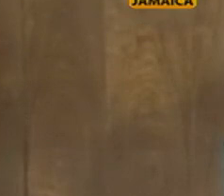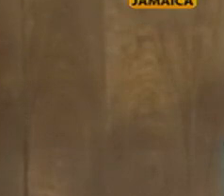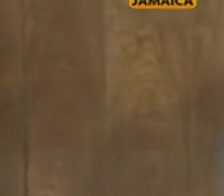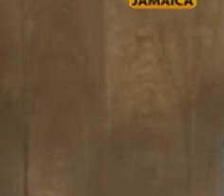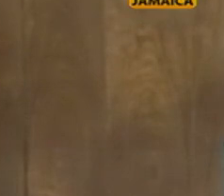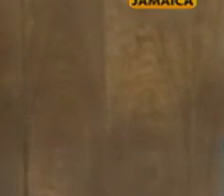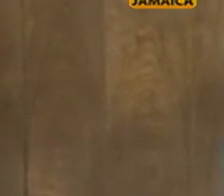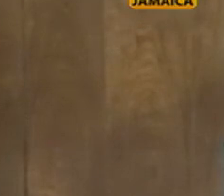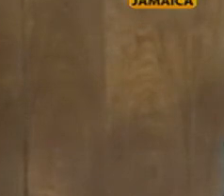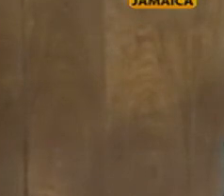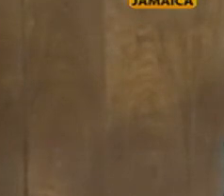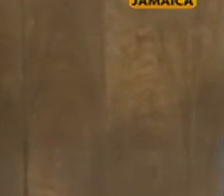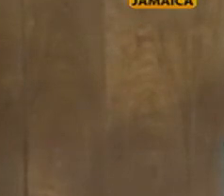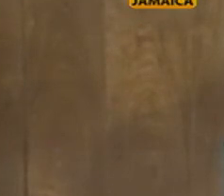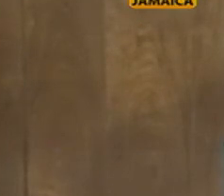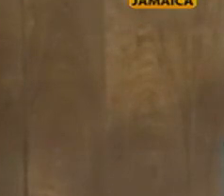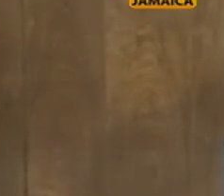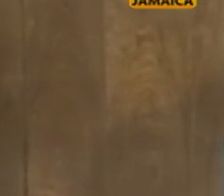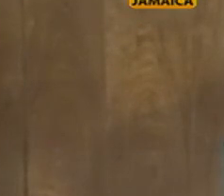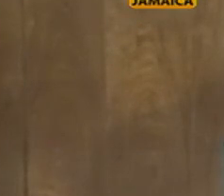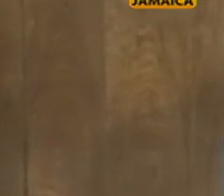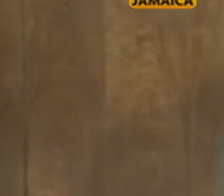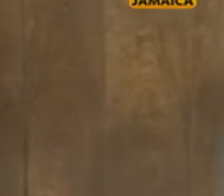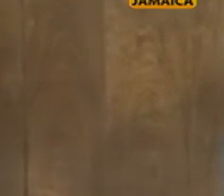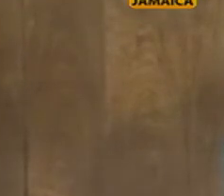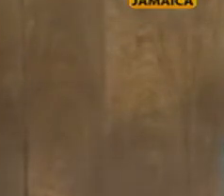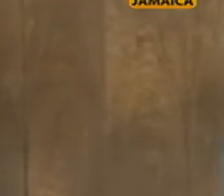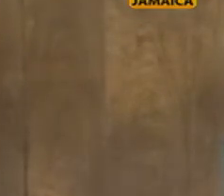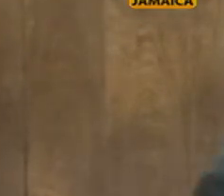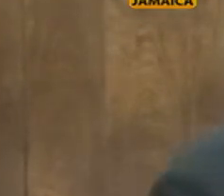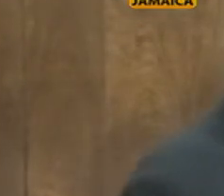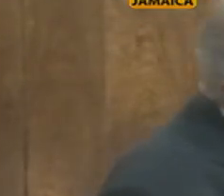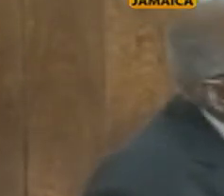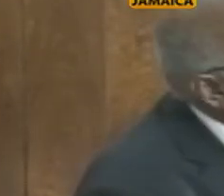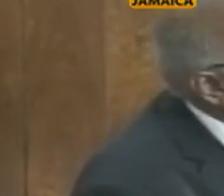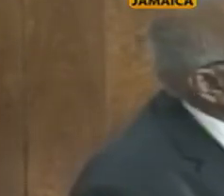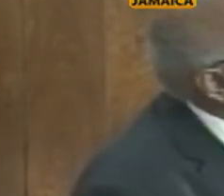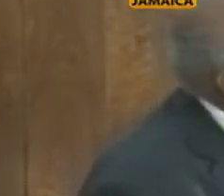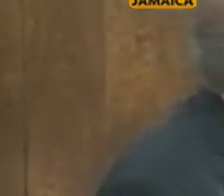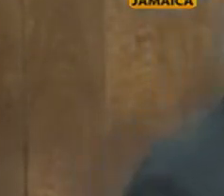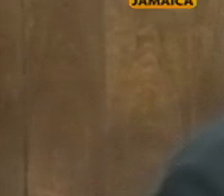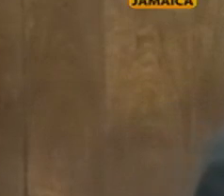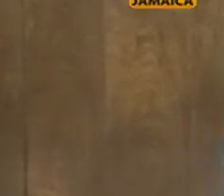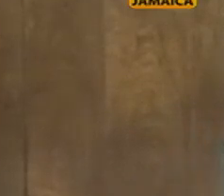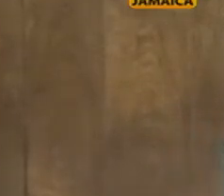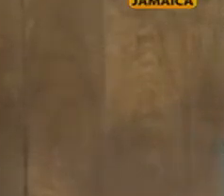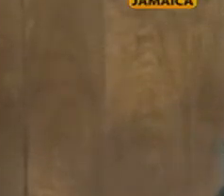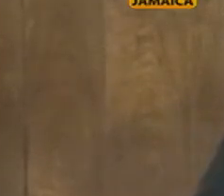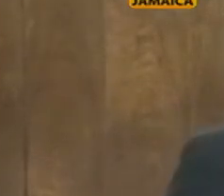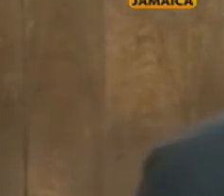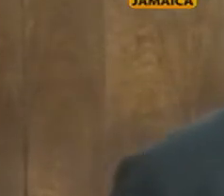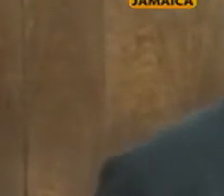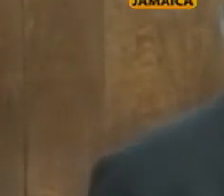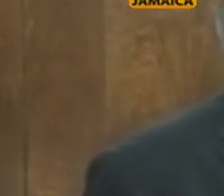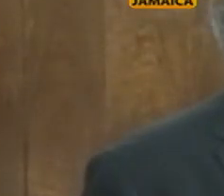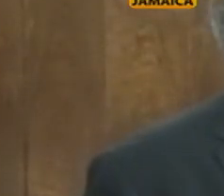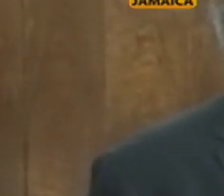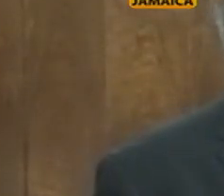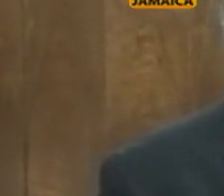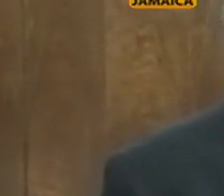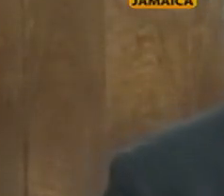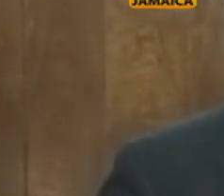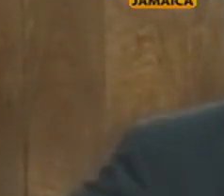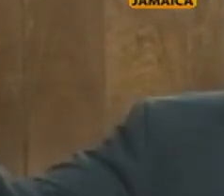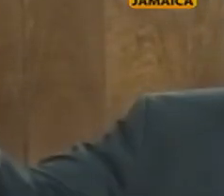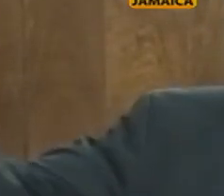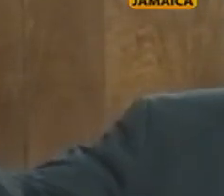motive to a particular comment, whether it is according to the standing orders in terms of sequence or not,